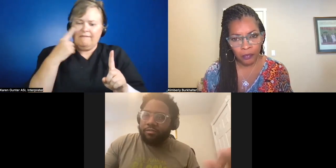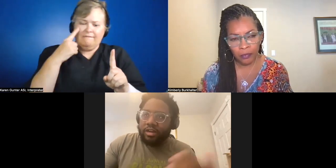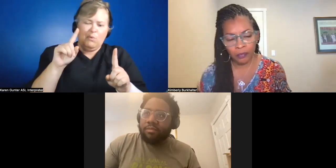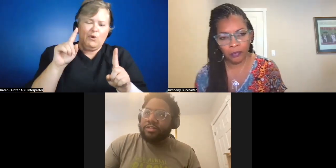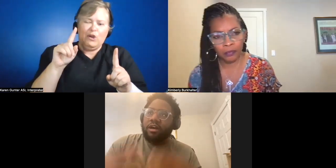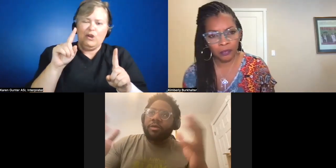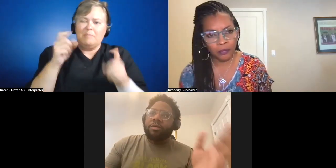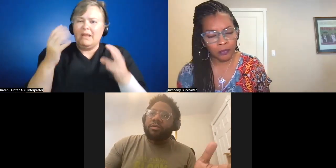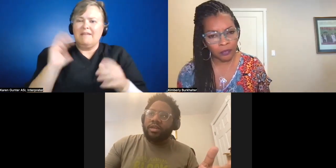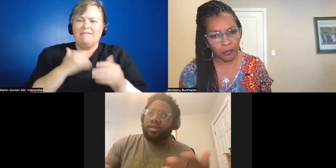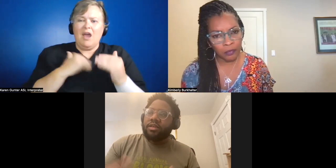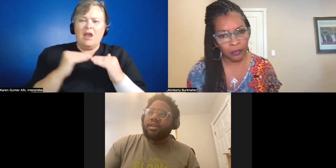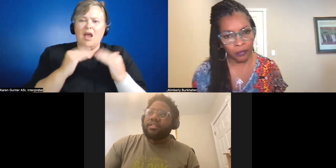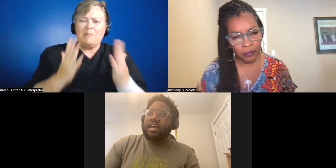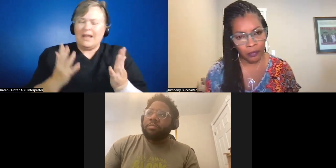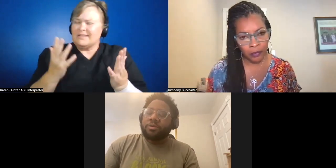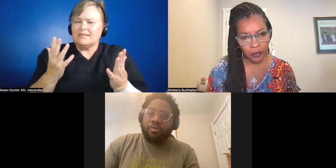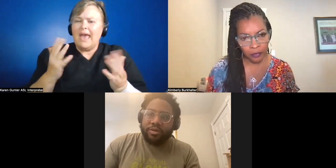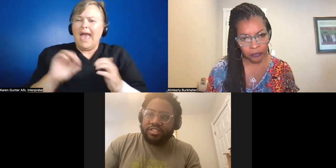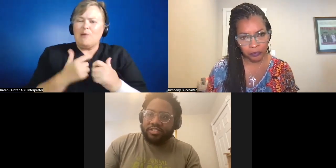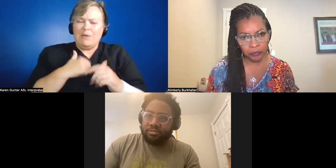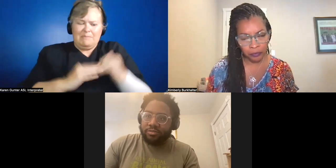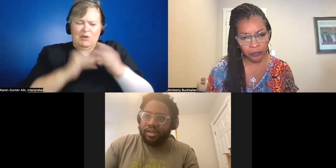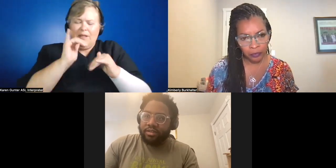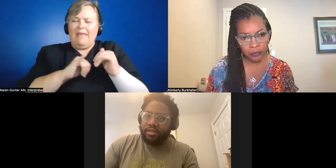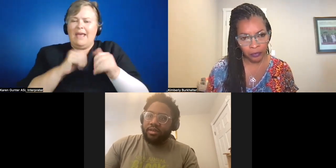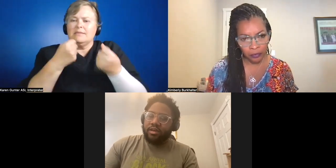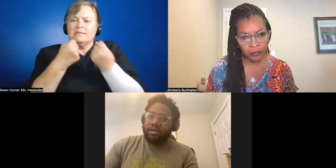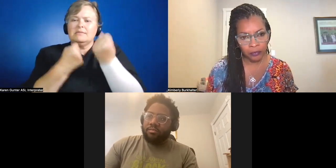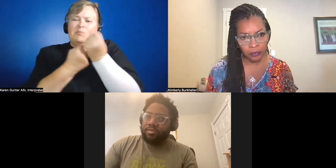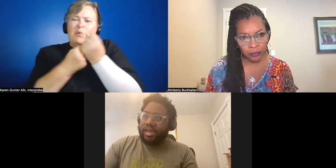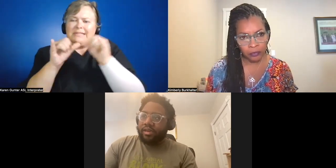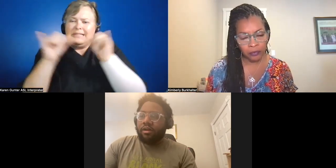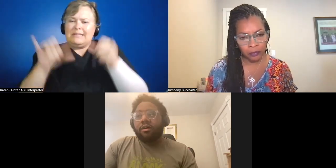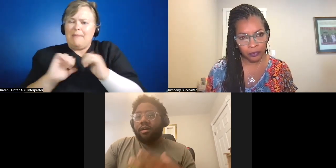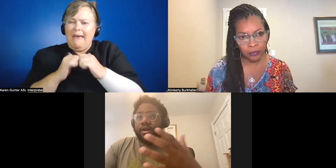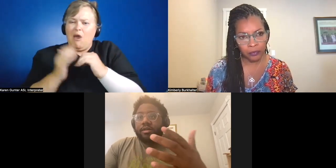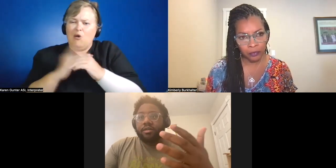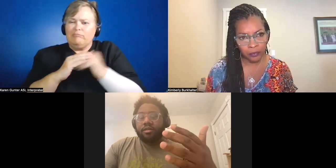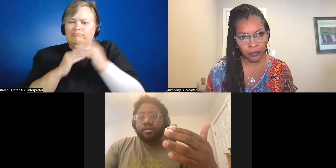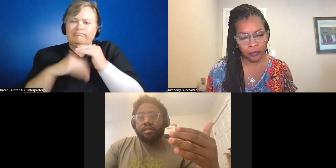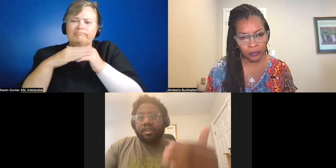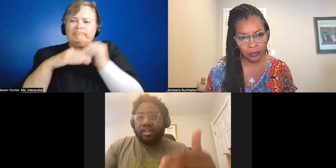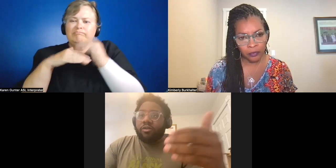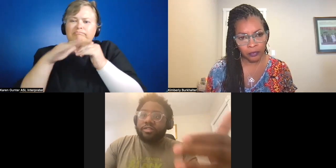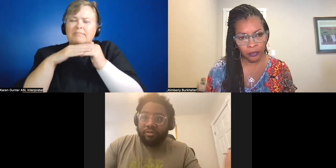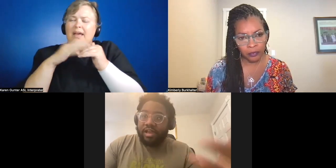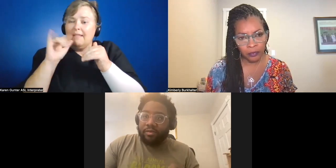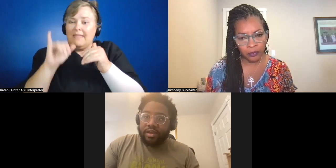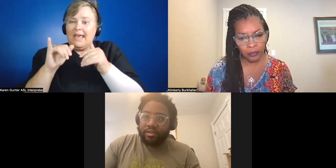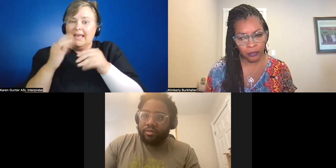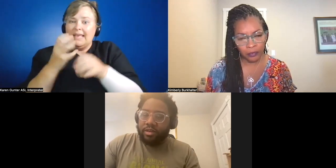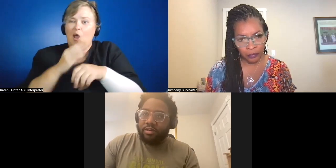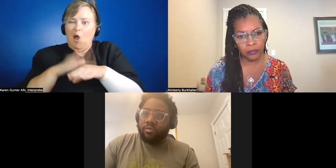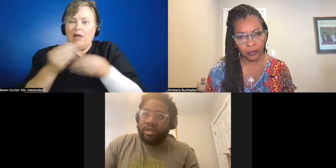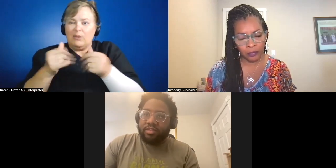many of our comrades, how are we building the type of support systems, right, that are getting on the ground,